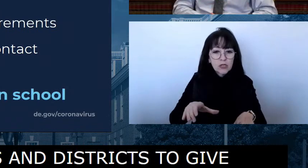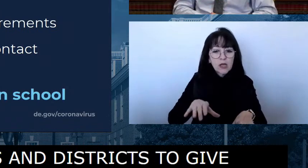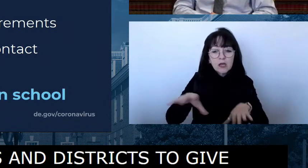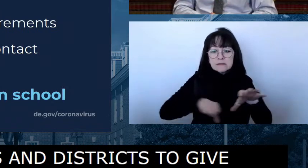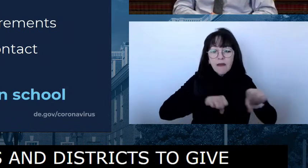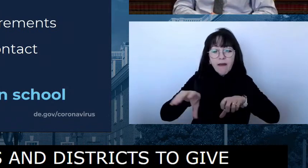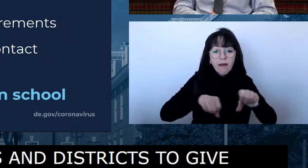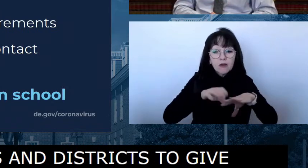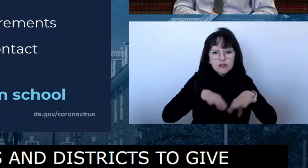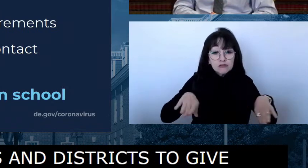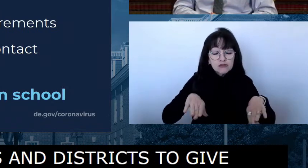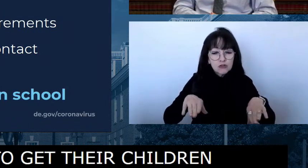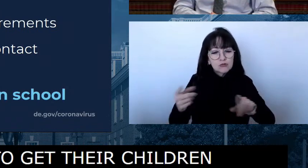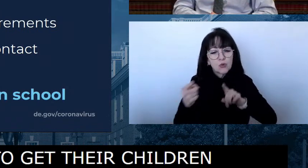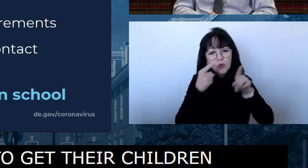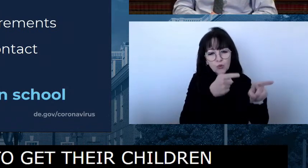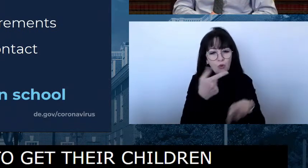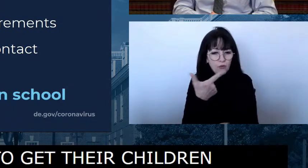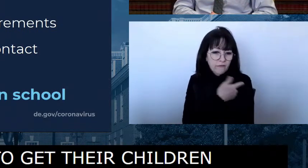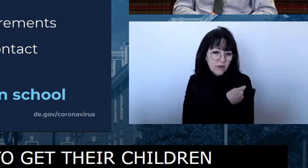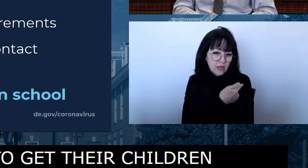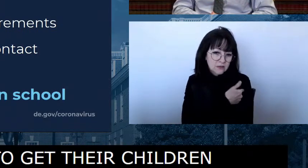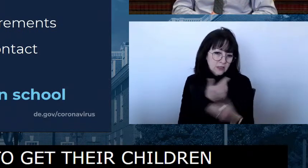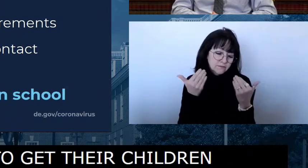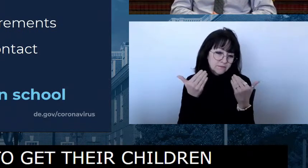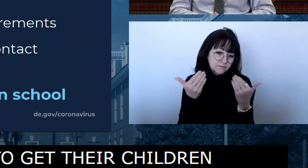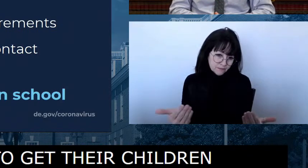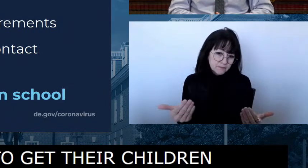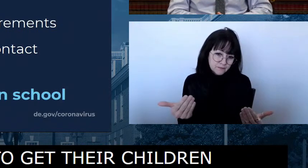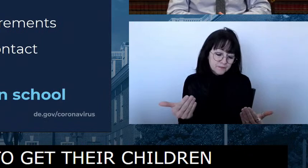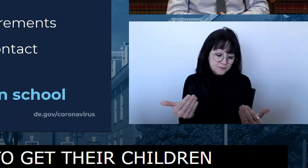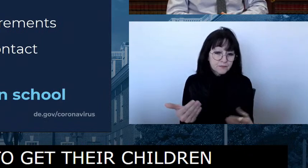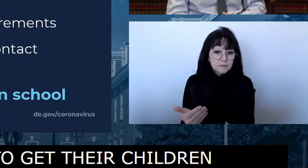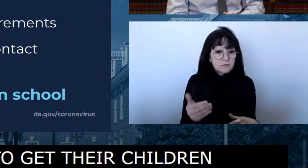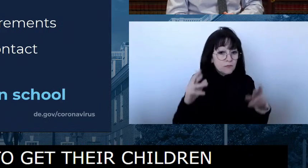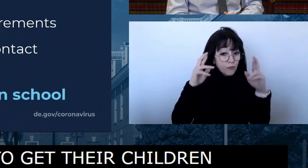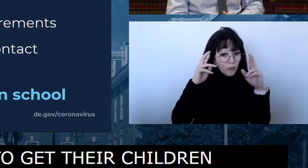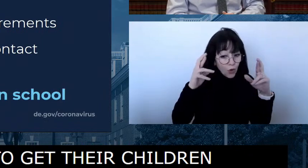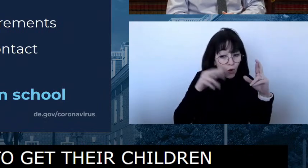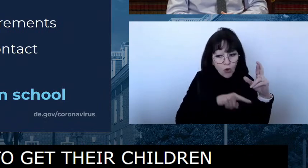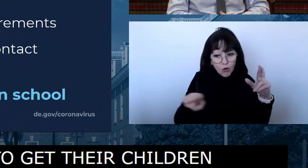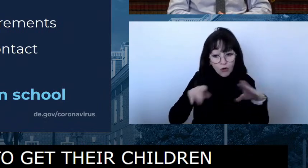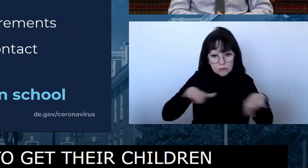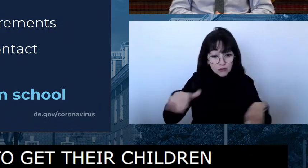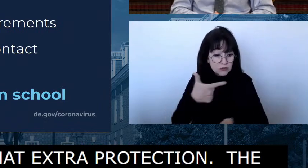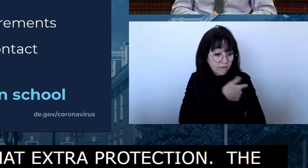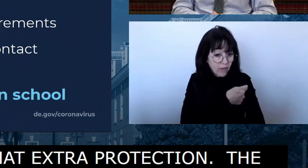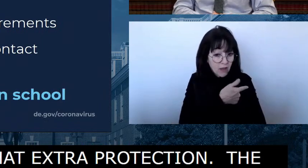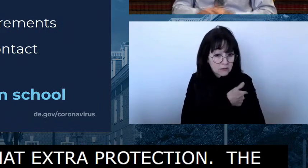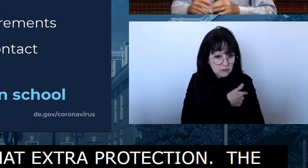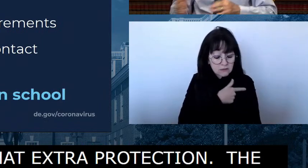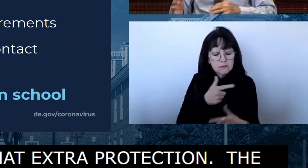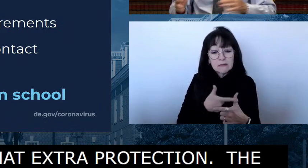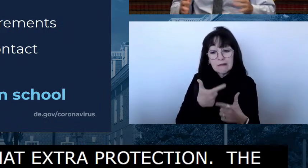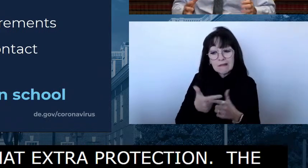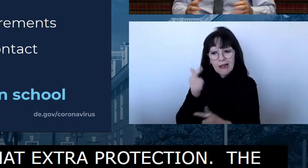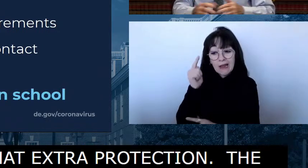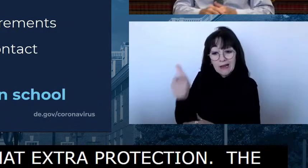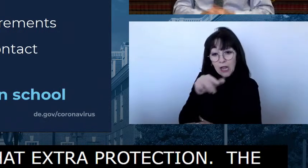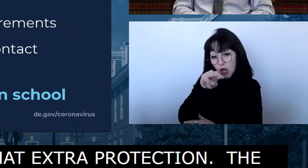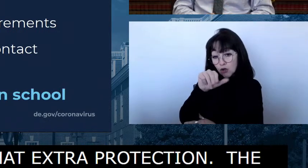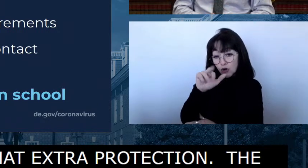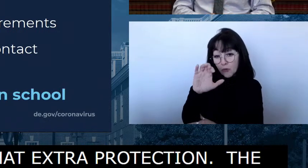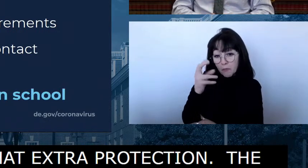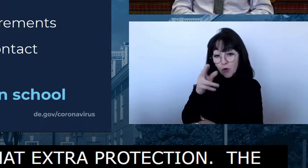opportunity to consider local mask requirements in those districts, and the opportunity. We've had some